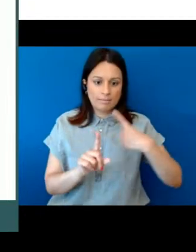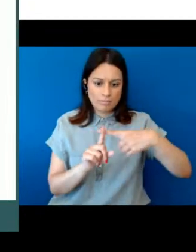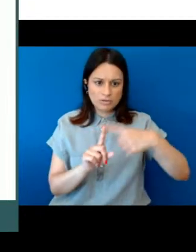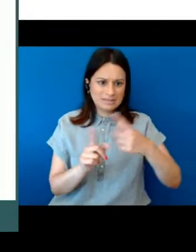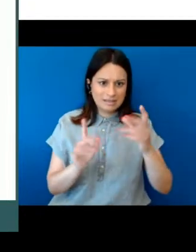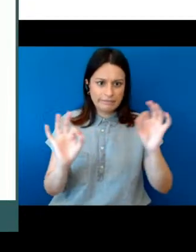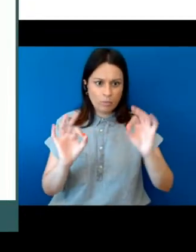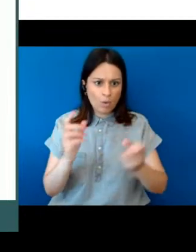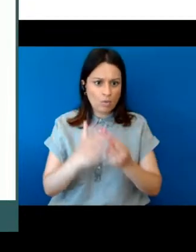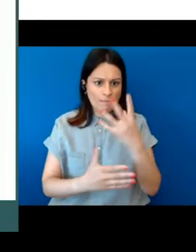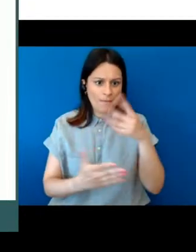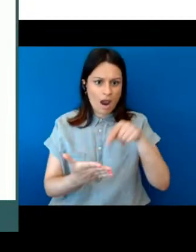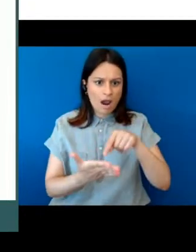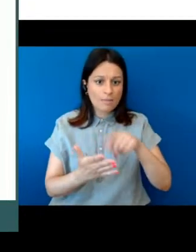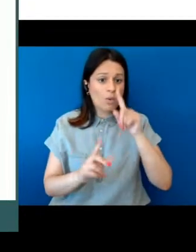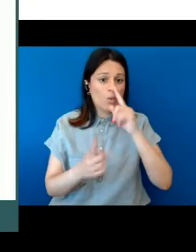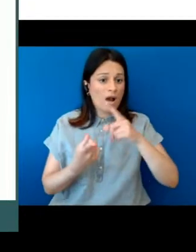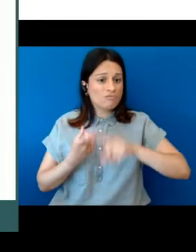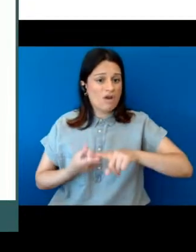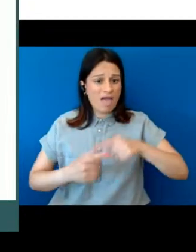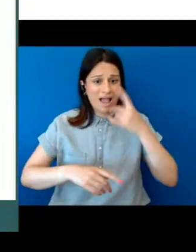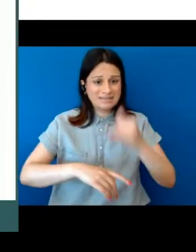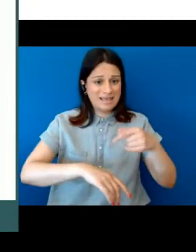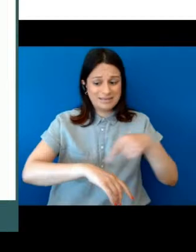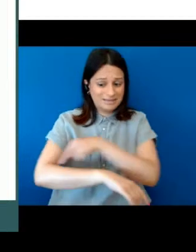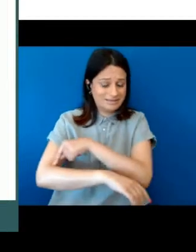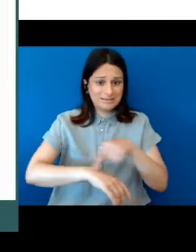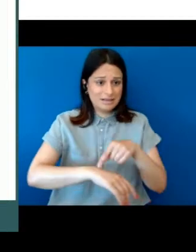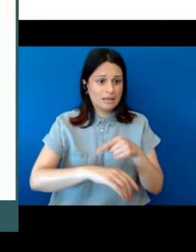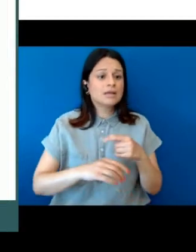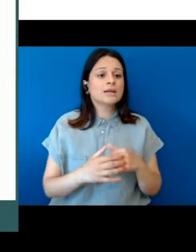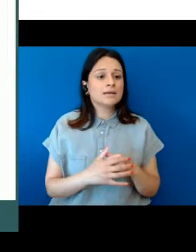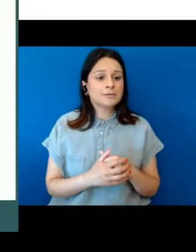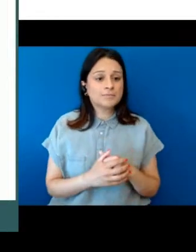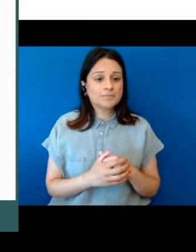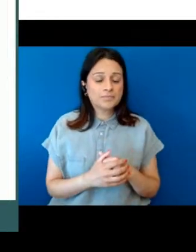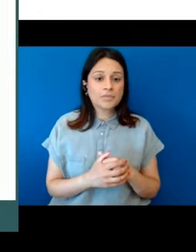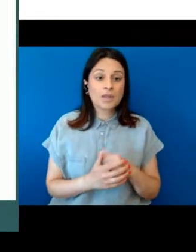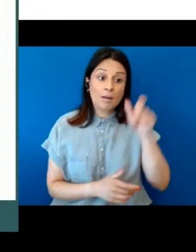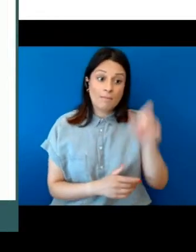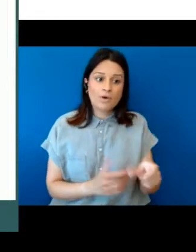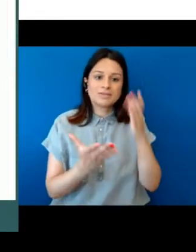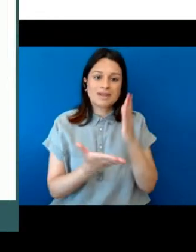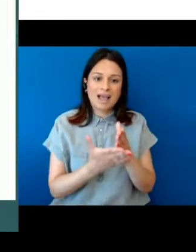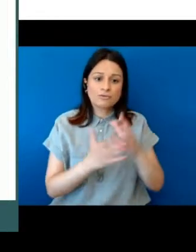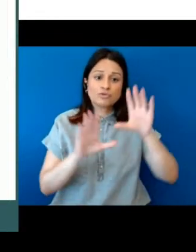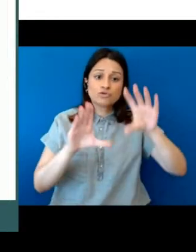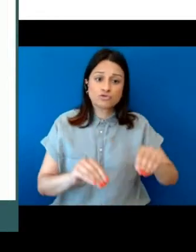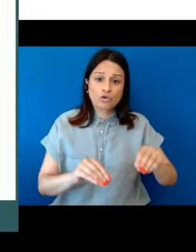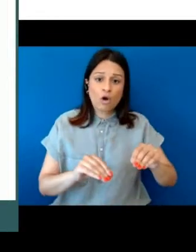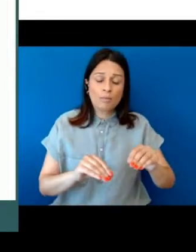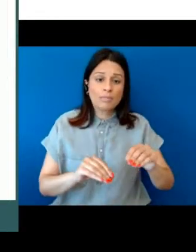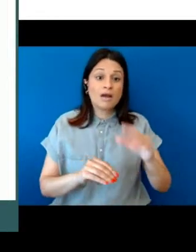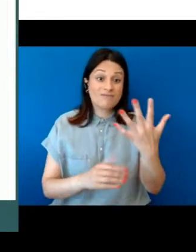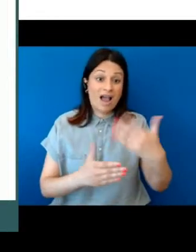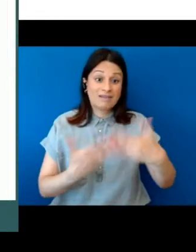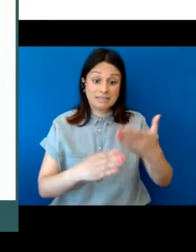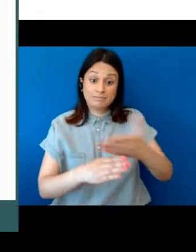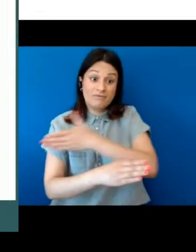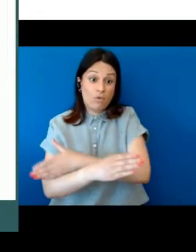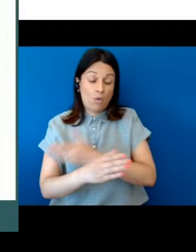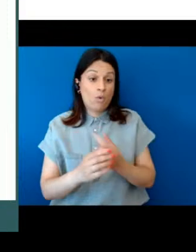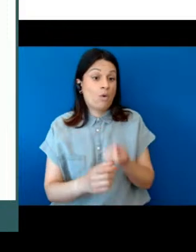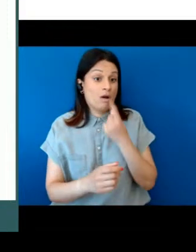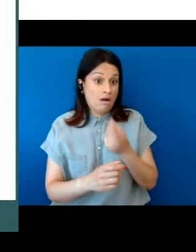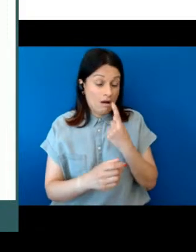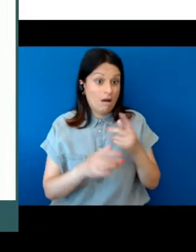that you can't rely on the test. But patients need to stop antihistamines about 5 days before attending clinic, which, if they're reliant